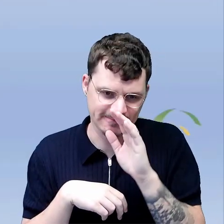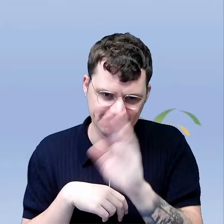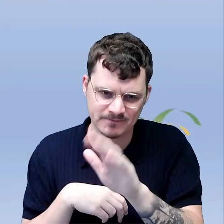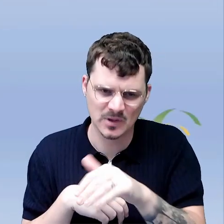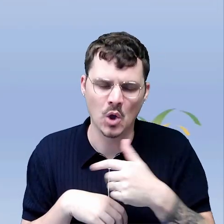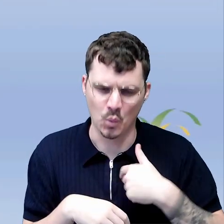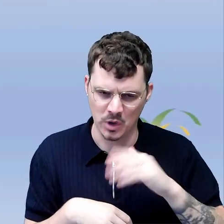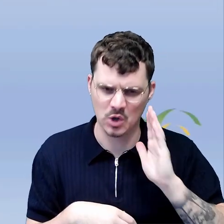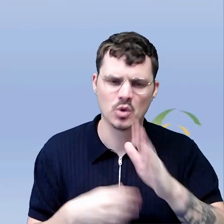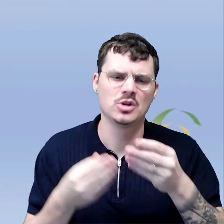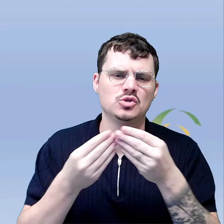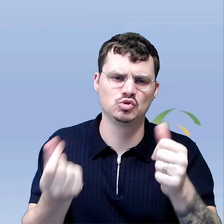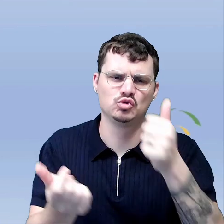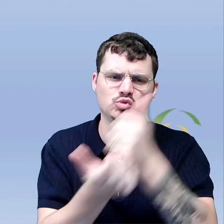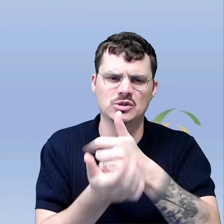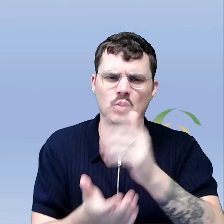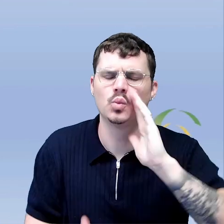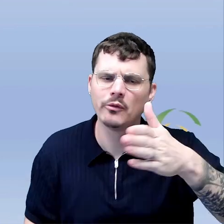we're going to get this treated.